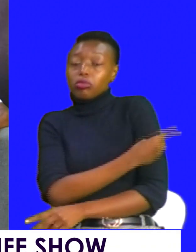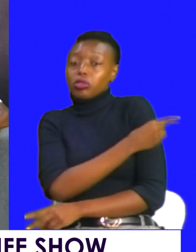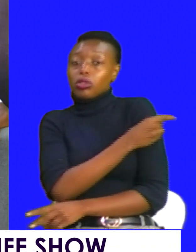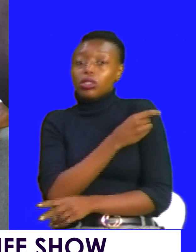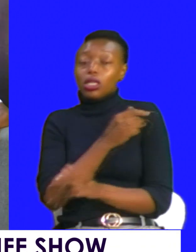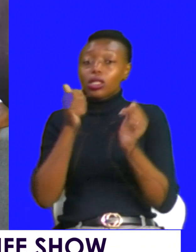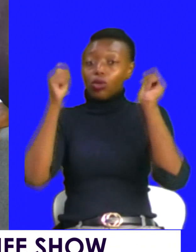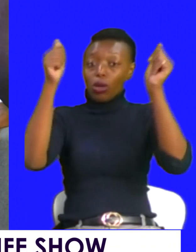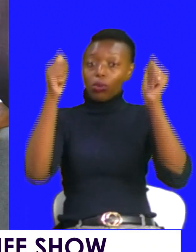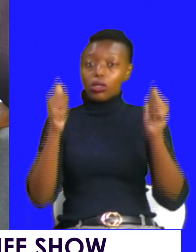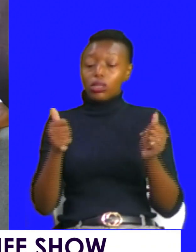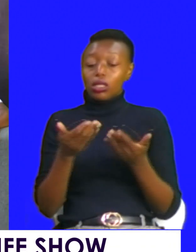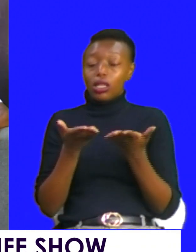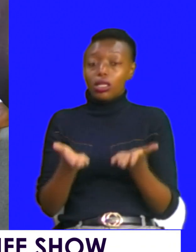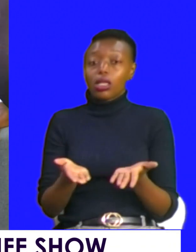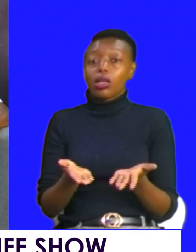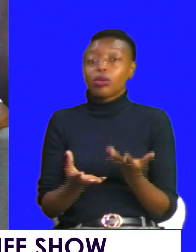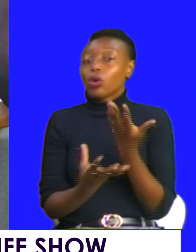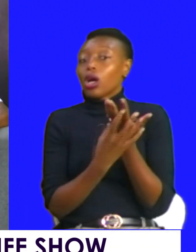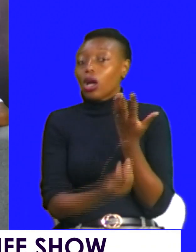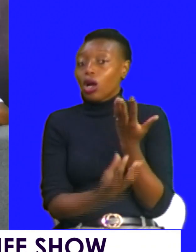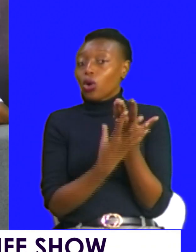there that we also do photocopy.